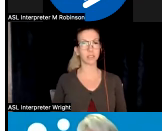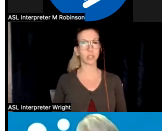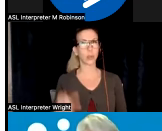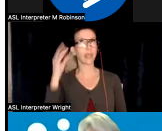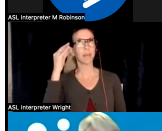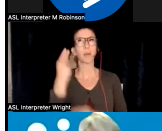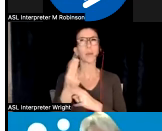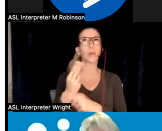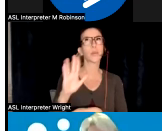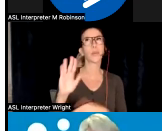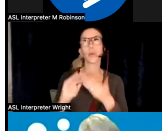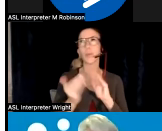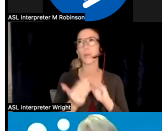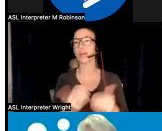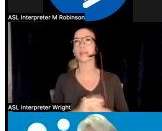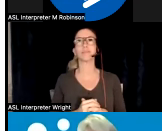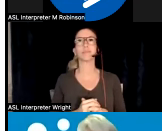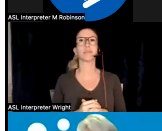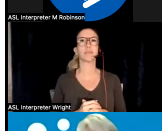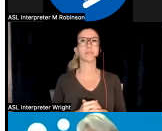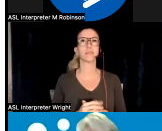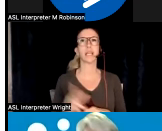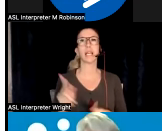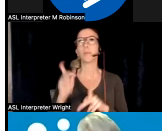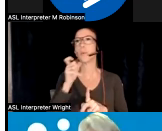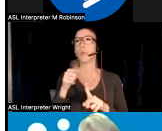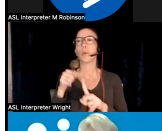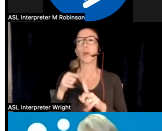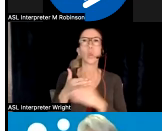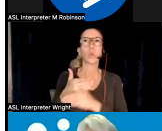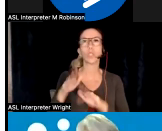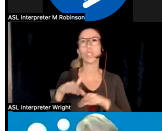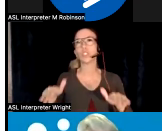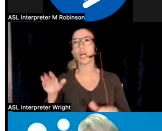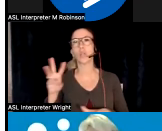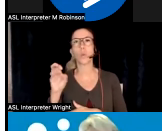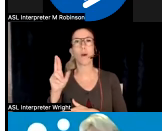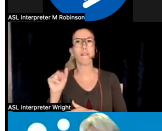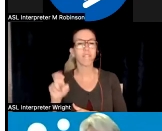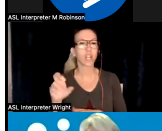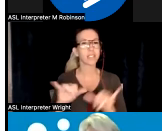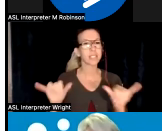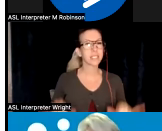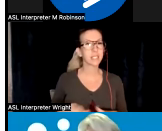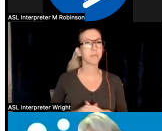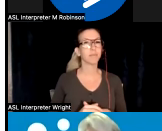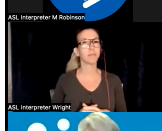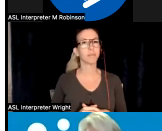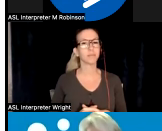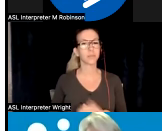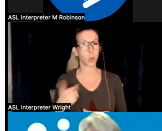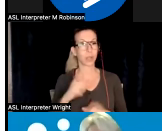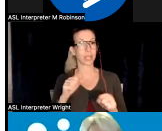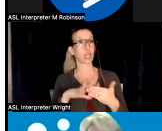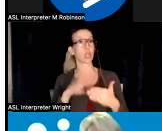you know, youth in your community, think about folks that have been through the child welfare system, things like that, people that we can learn from so we